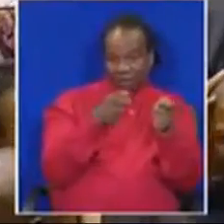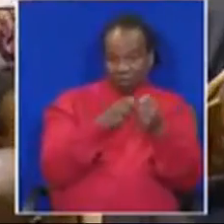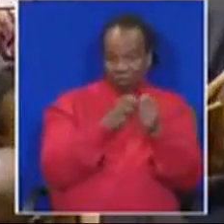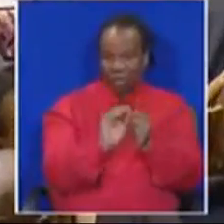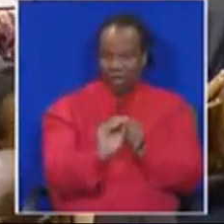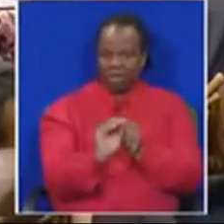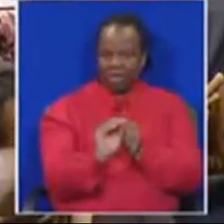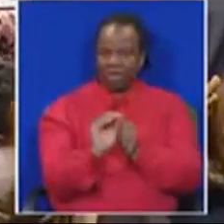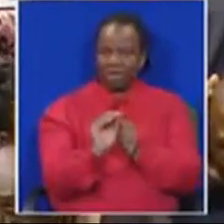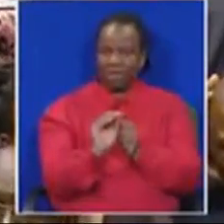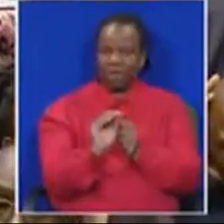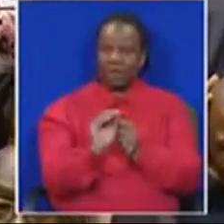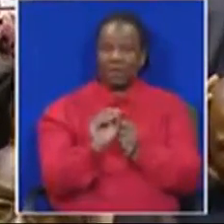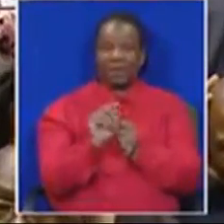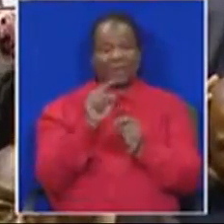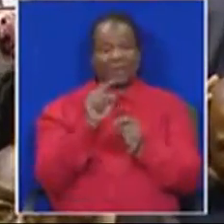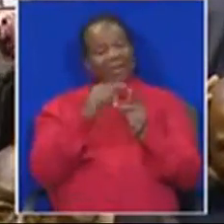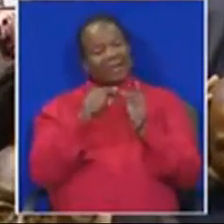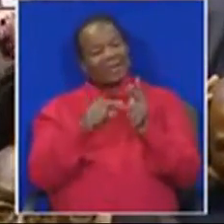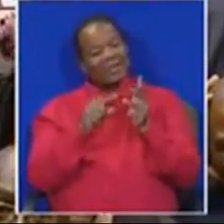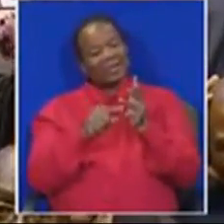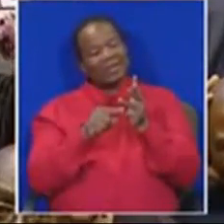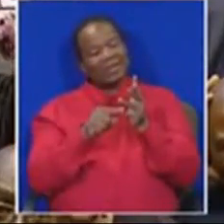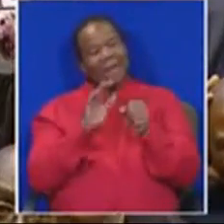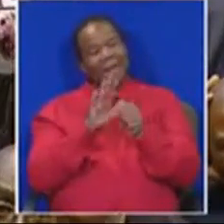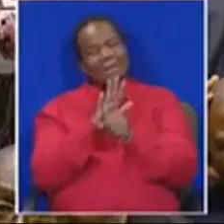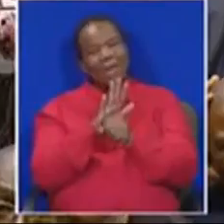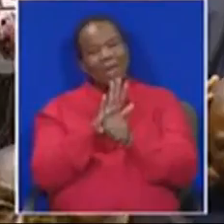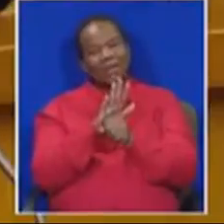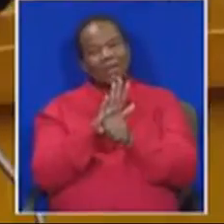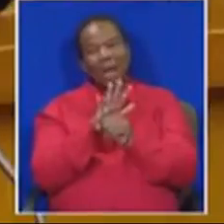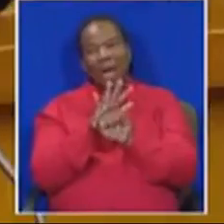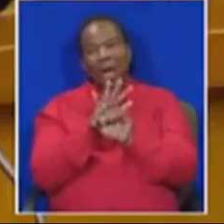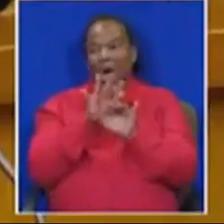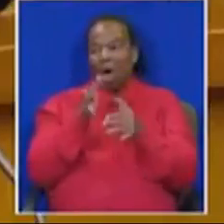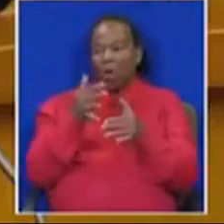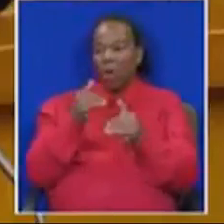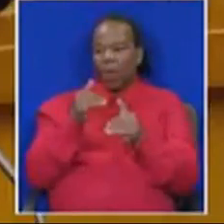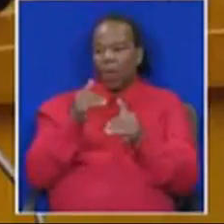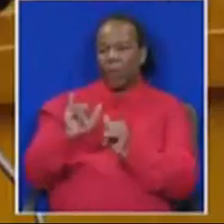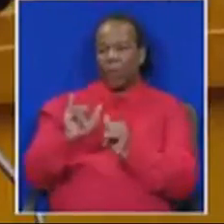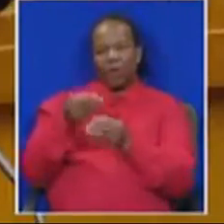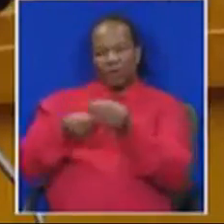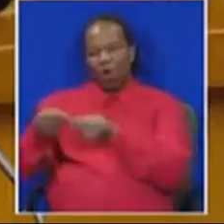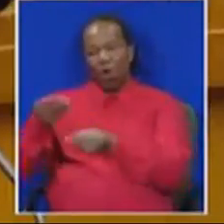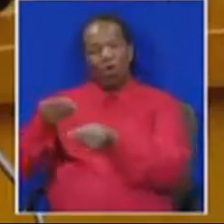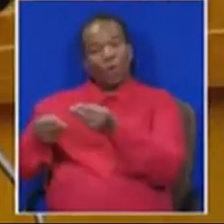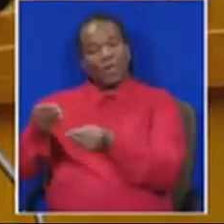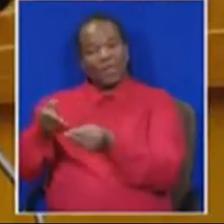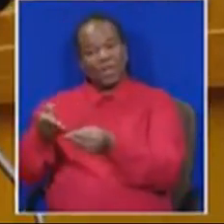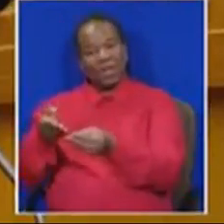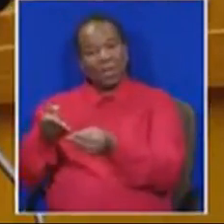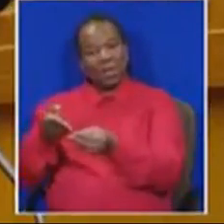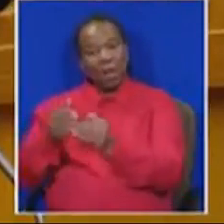And this has impacted on the performance of the economy and has placed a great deal of